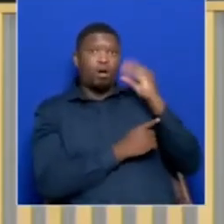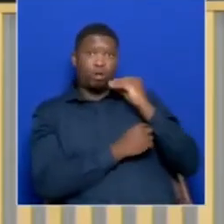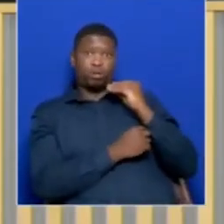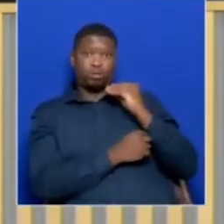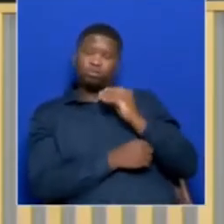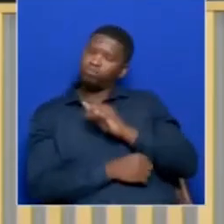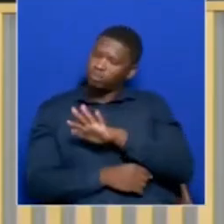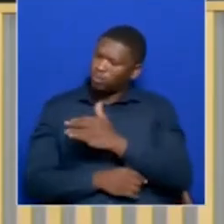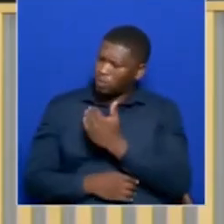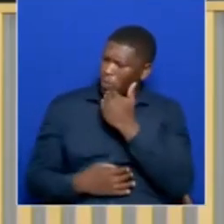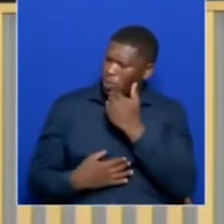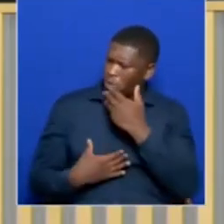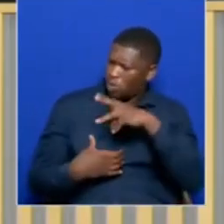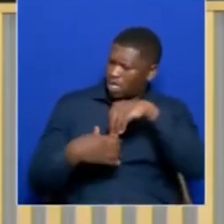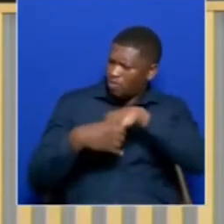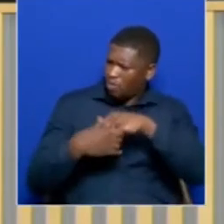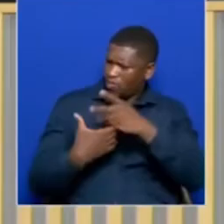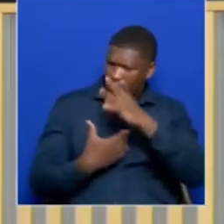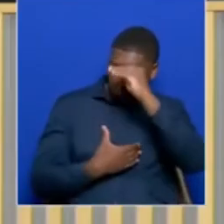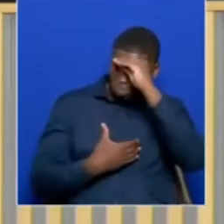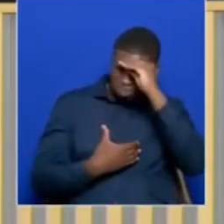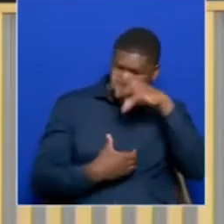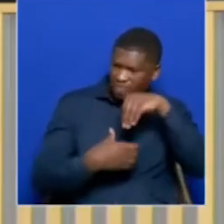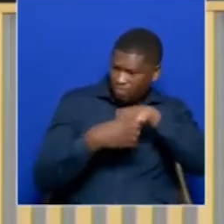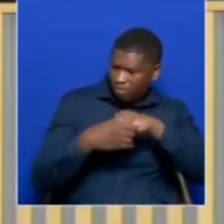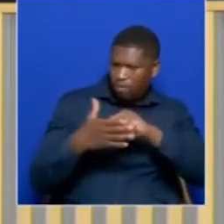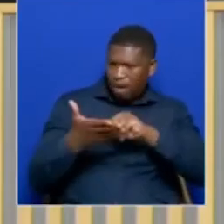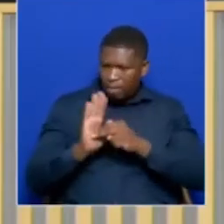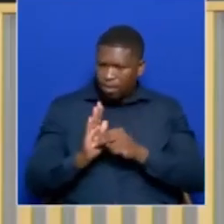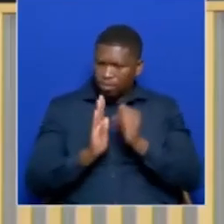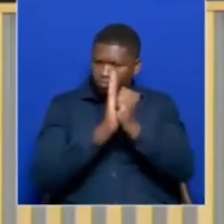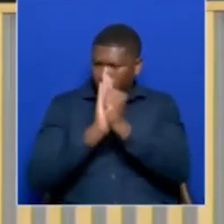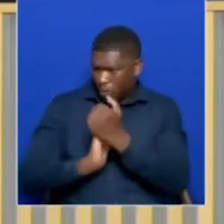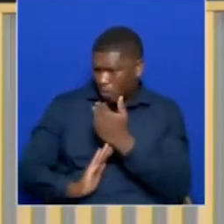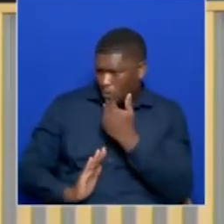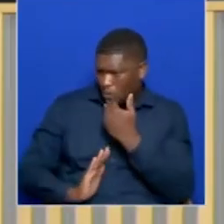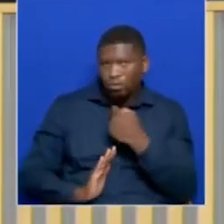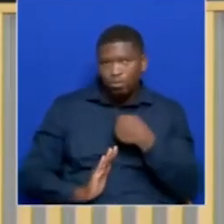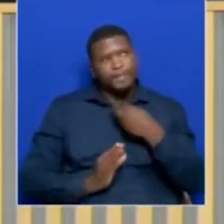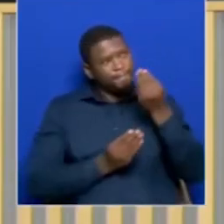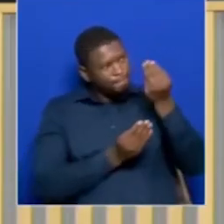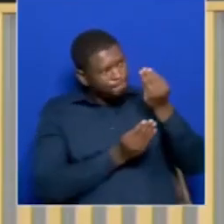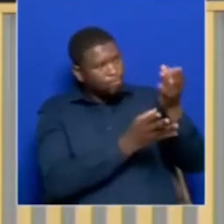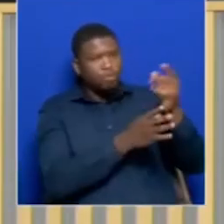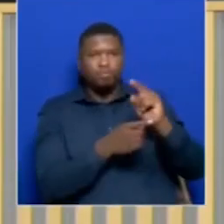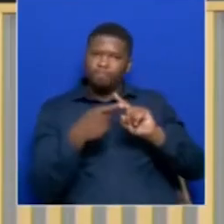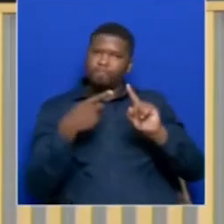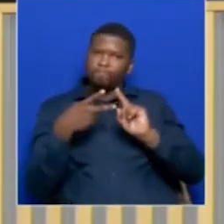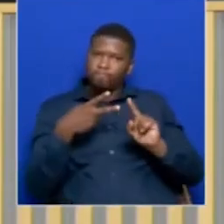and the killing? And I told him who are those officials and what was their role in the killing of